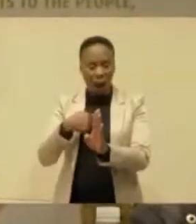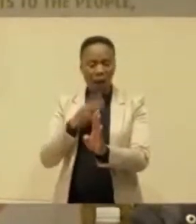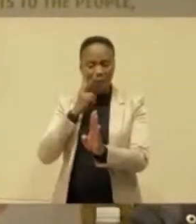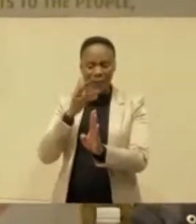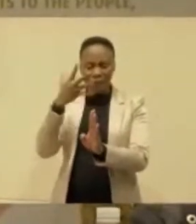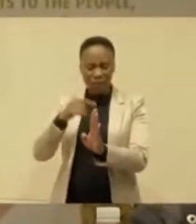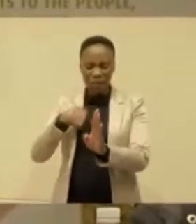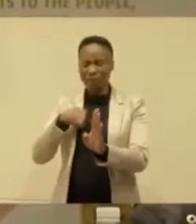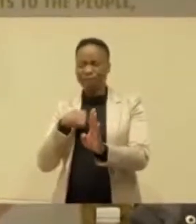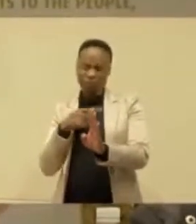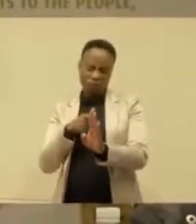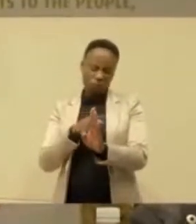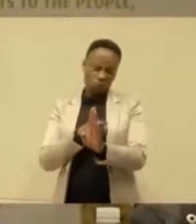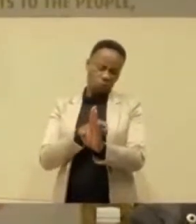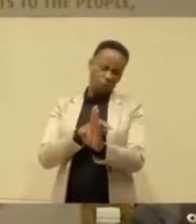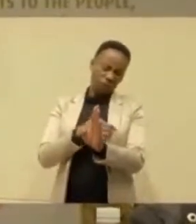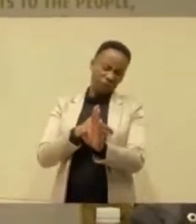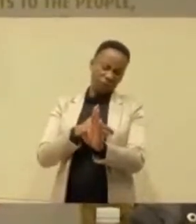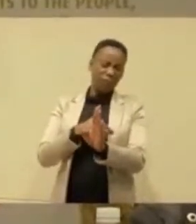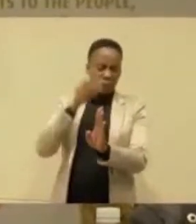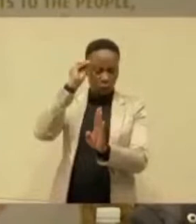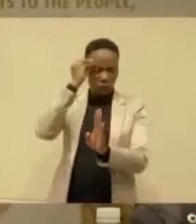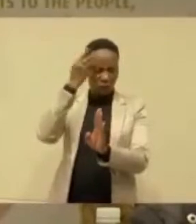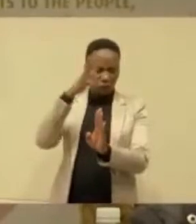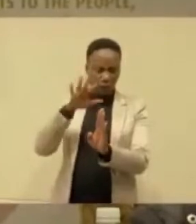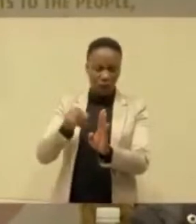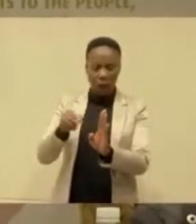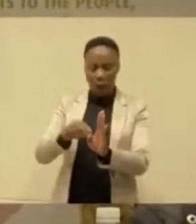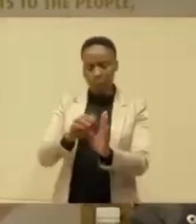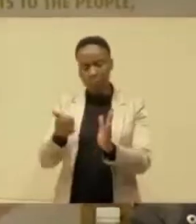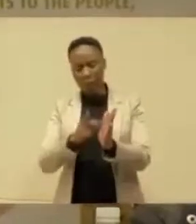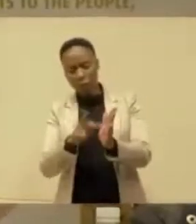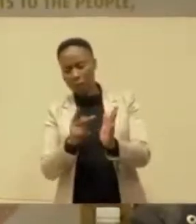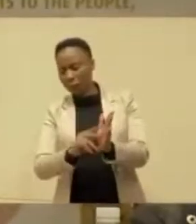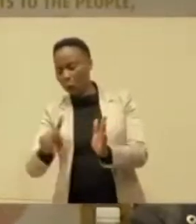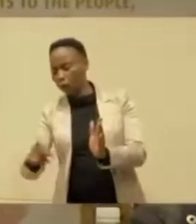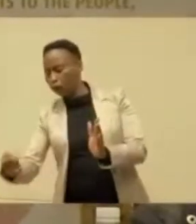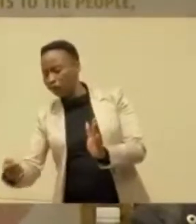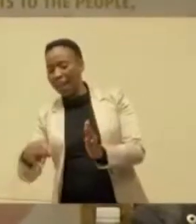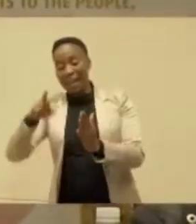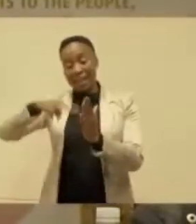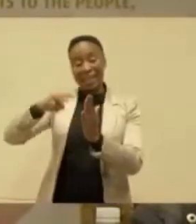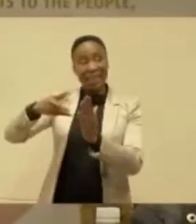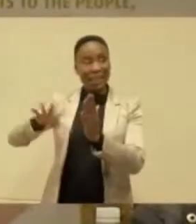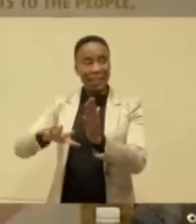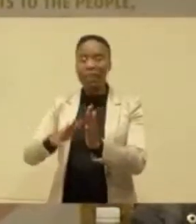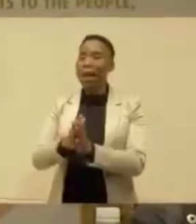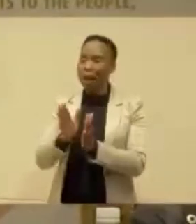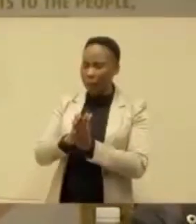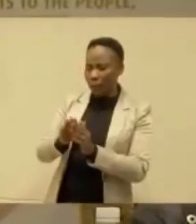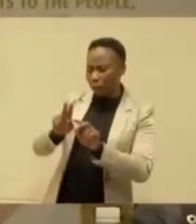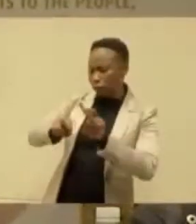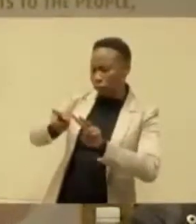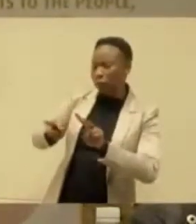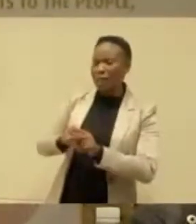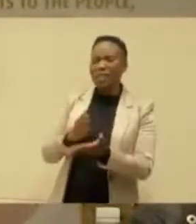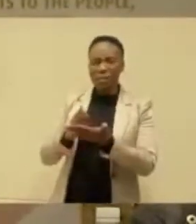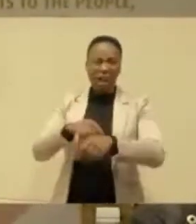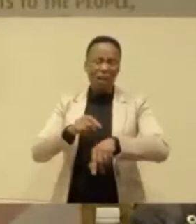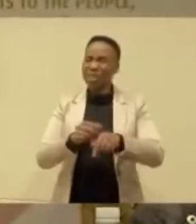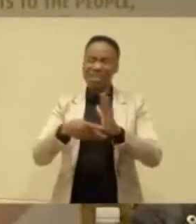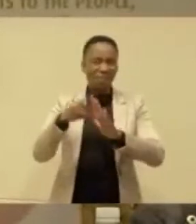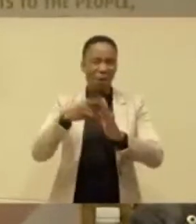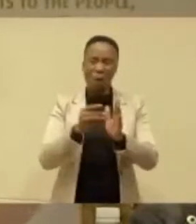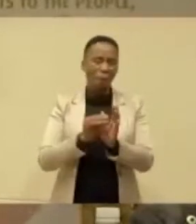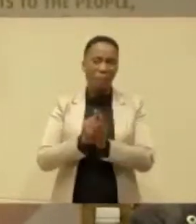interested in and i go to that page i read the thing ask them sometimes i say don't develop a speech for me because i